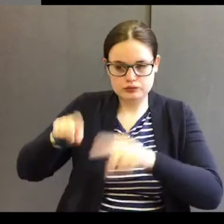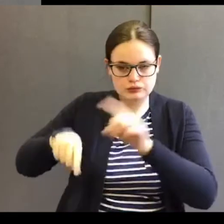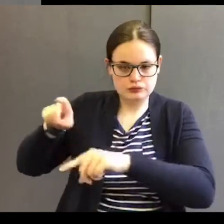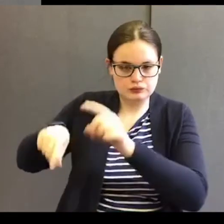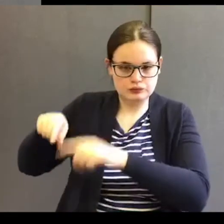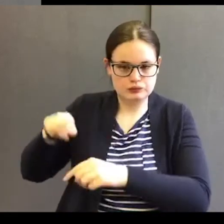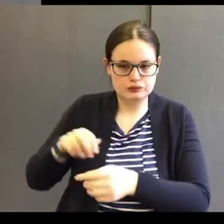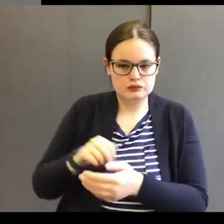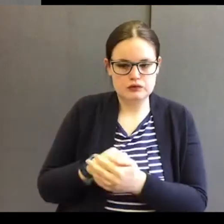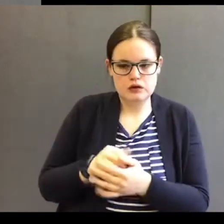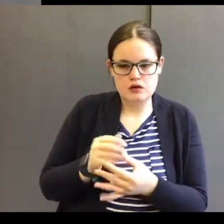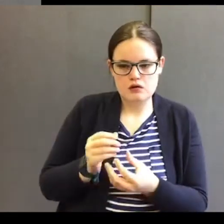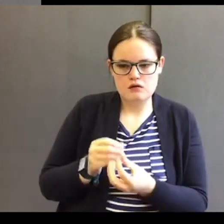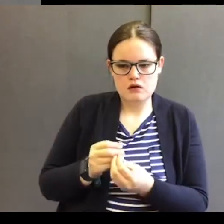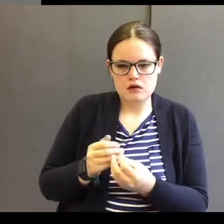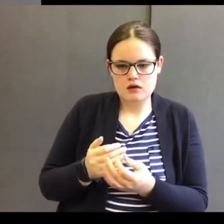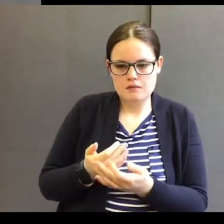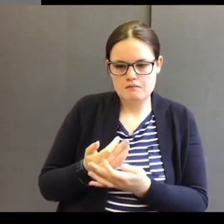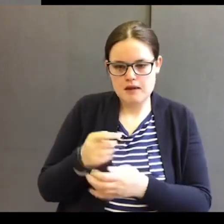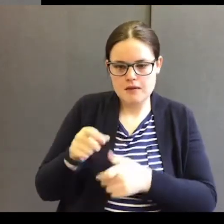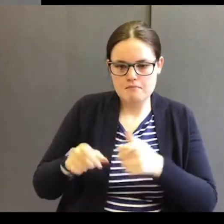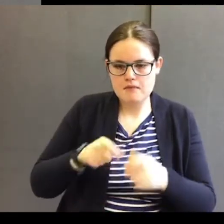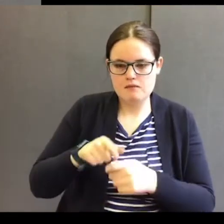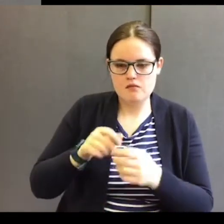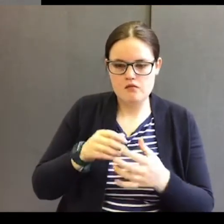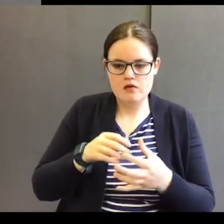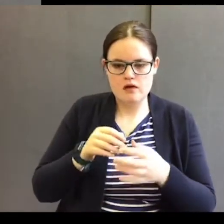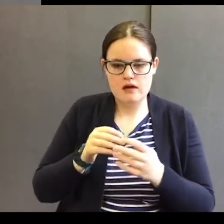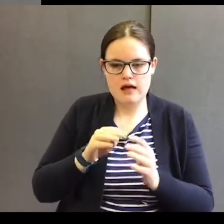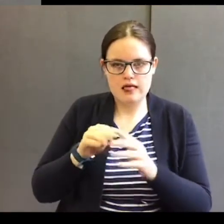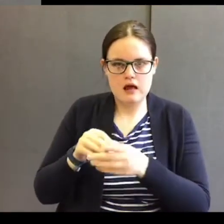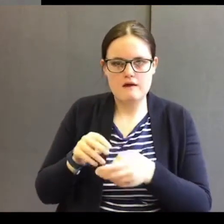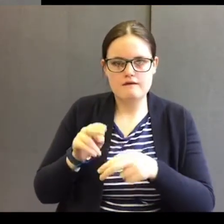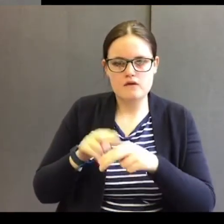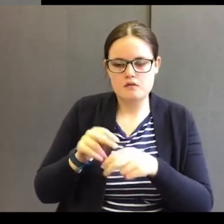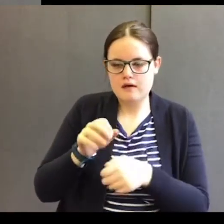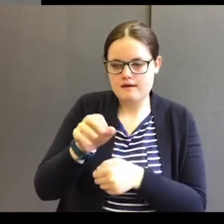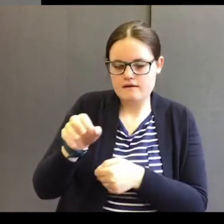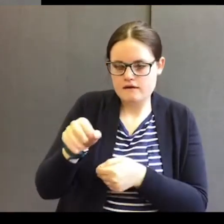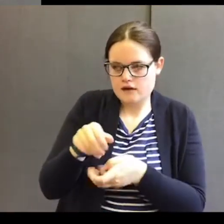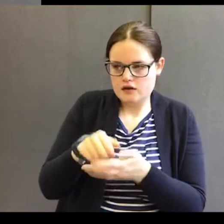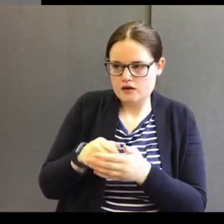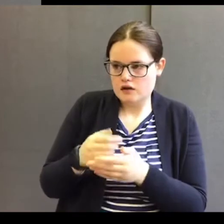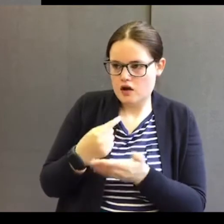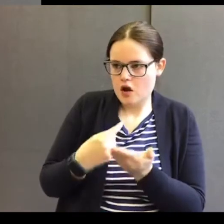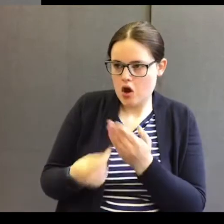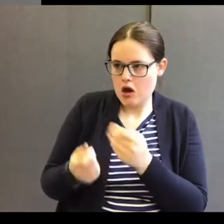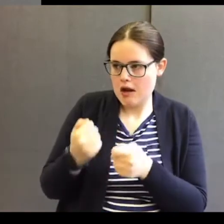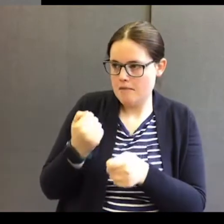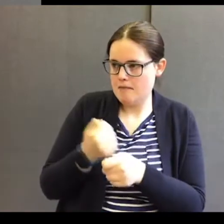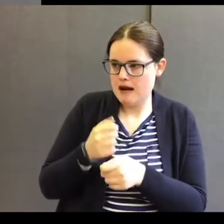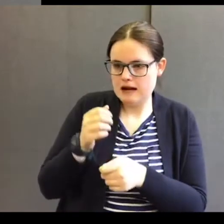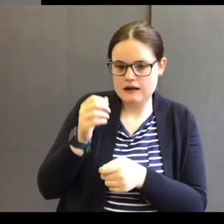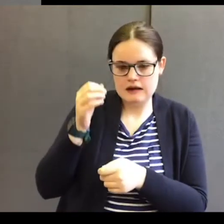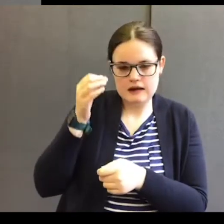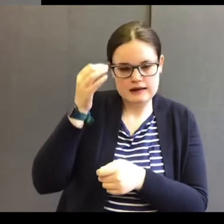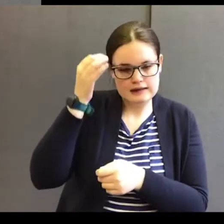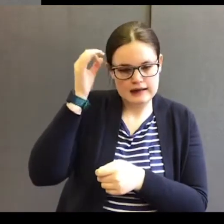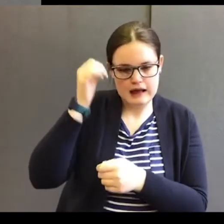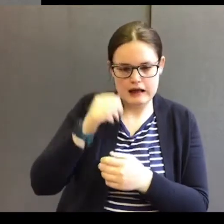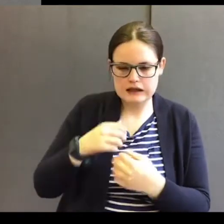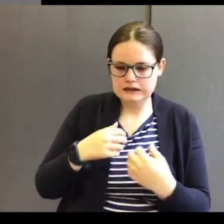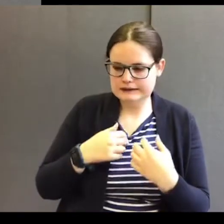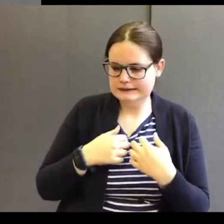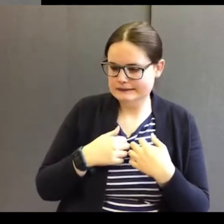numerous miracles, with the multitudes that were gathered from the villages. These only made the